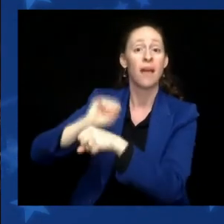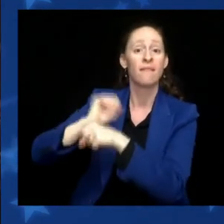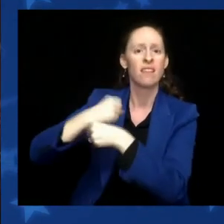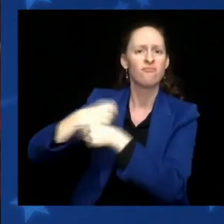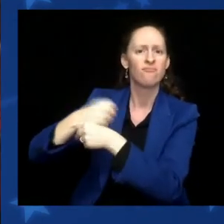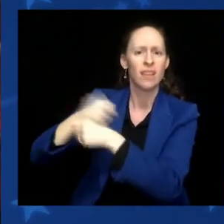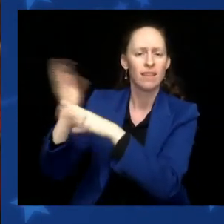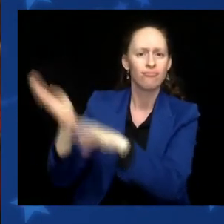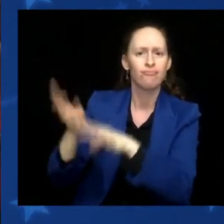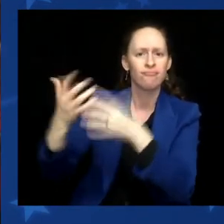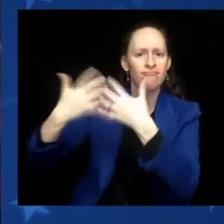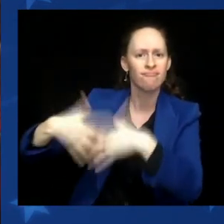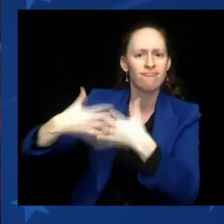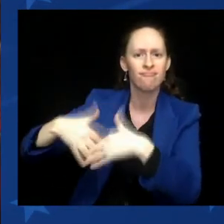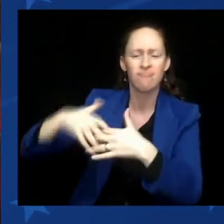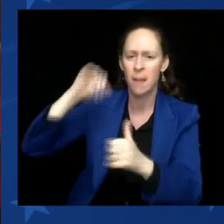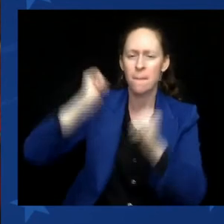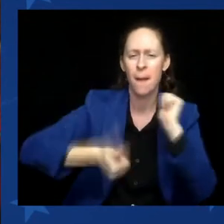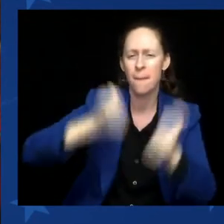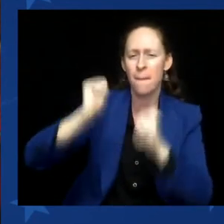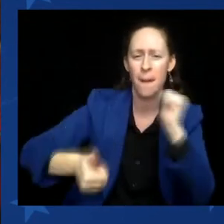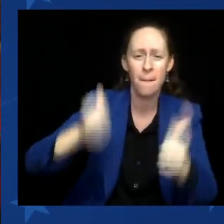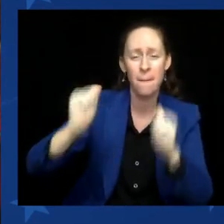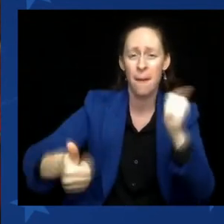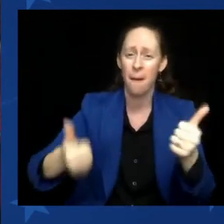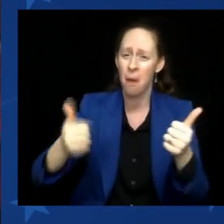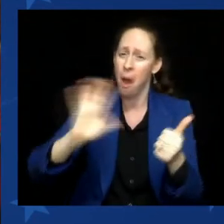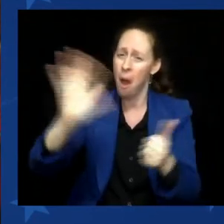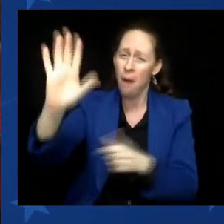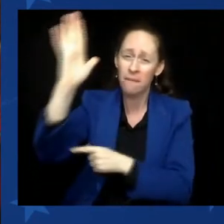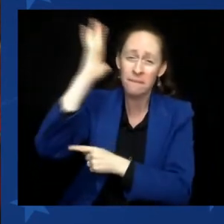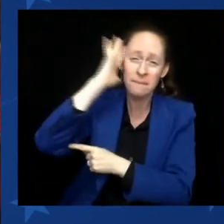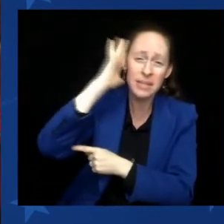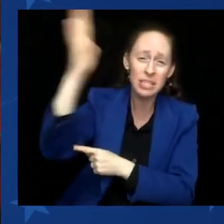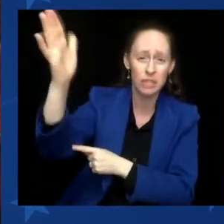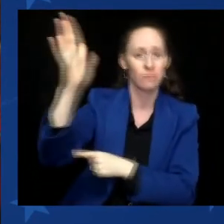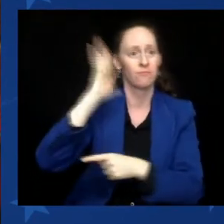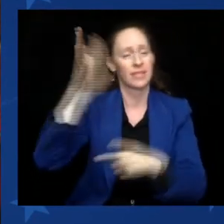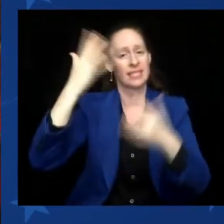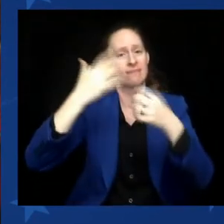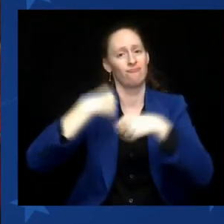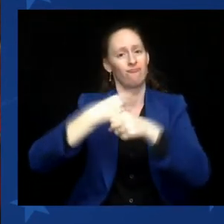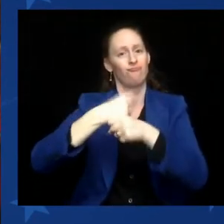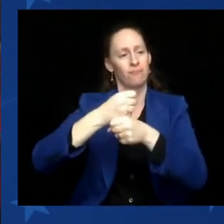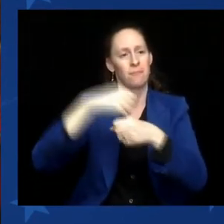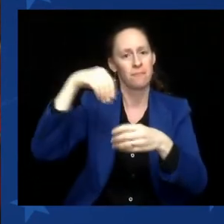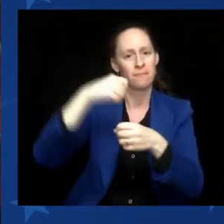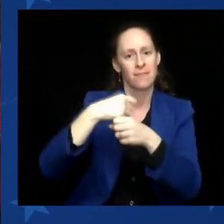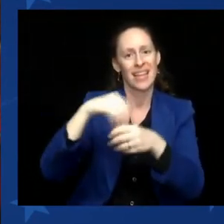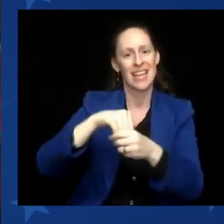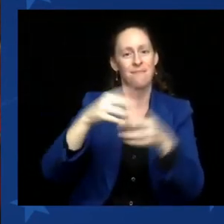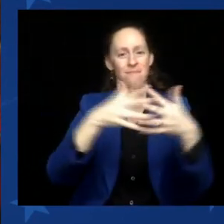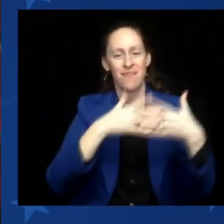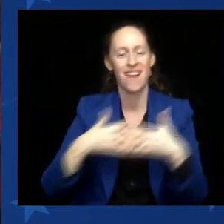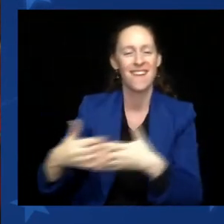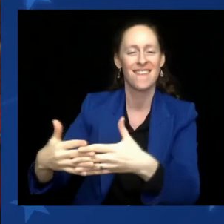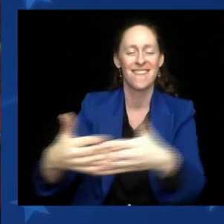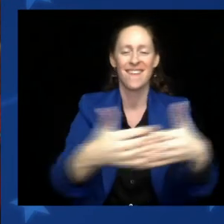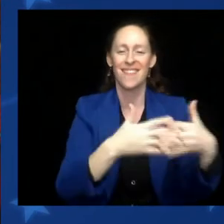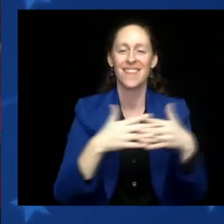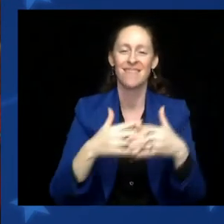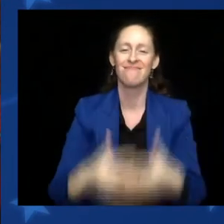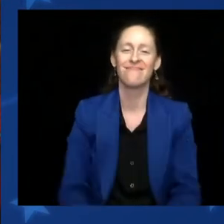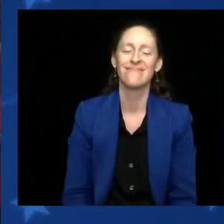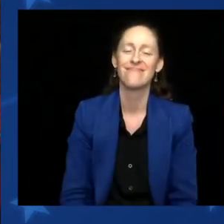No matter what the white supremacists and the extremists say, I made a bet on you, the American people, and that bet is